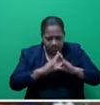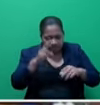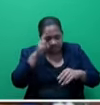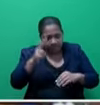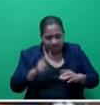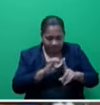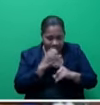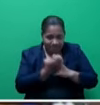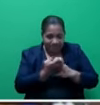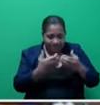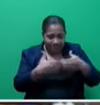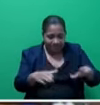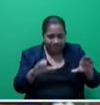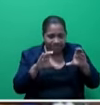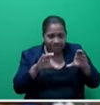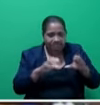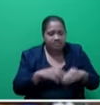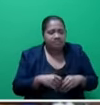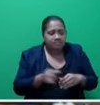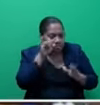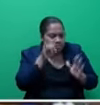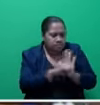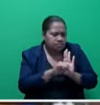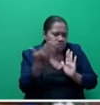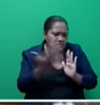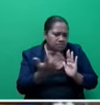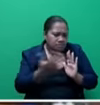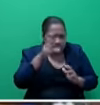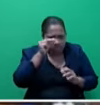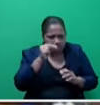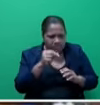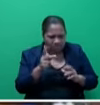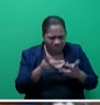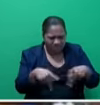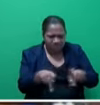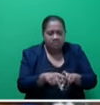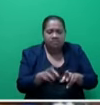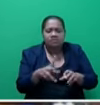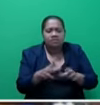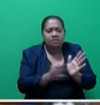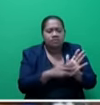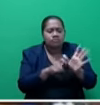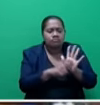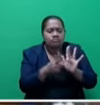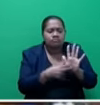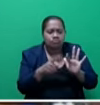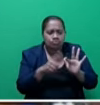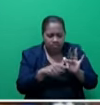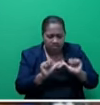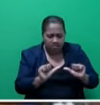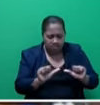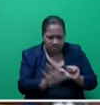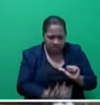Environmental Council, has identified 15 possible sites for marine protected areas. The national public consultations have